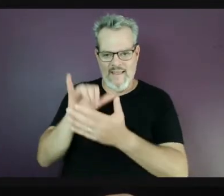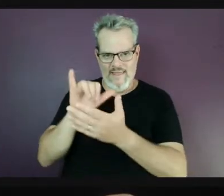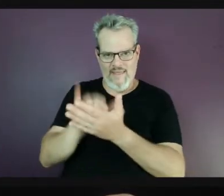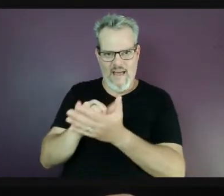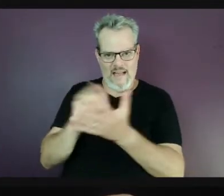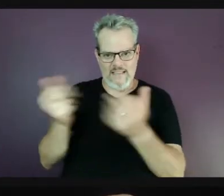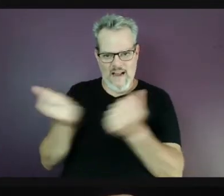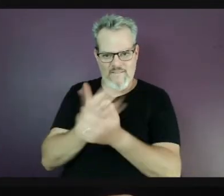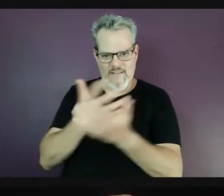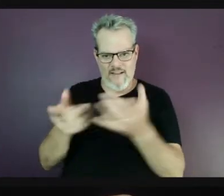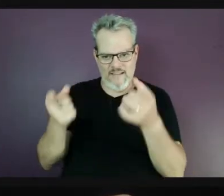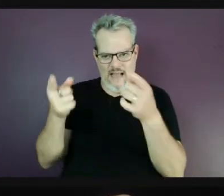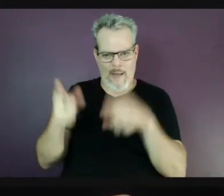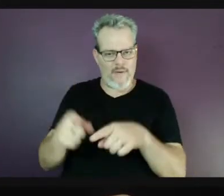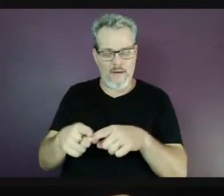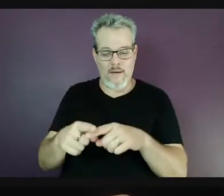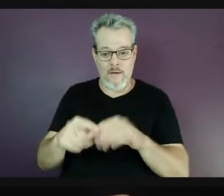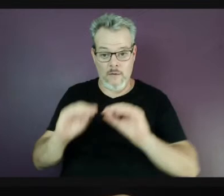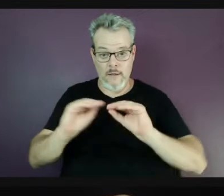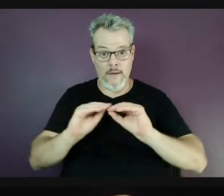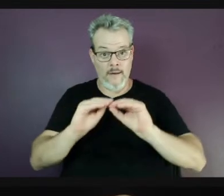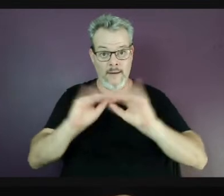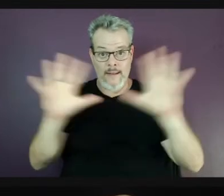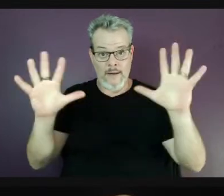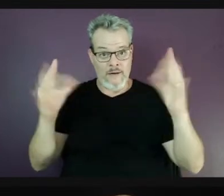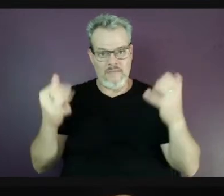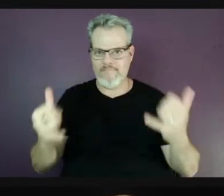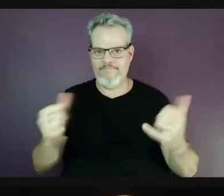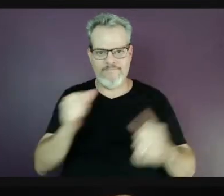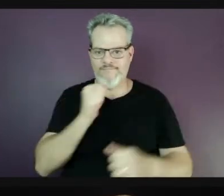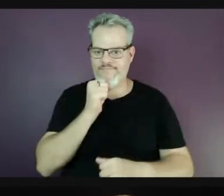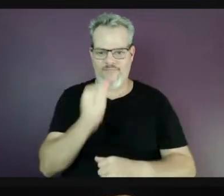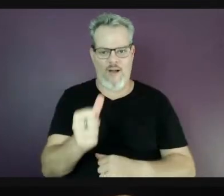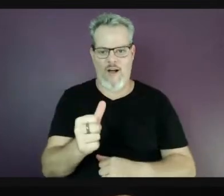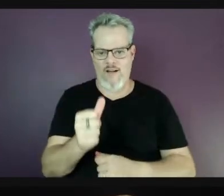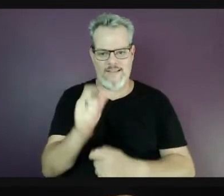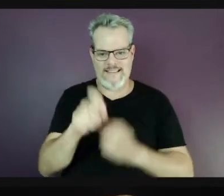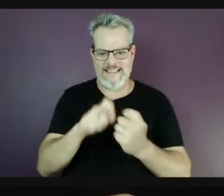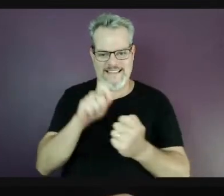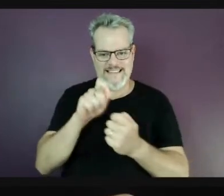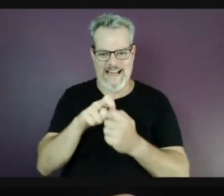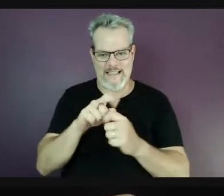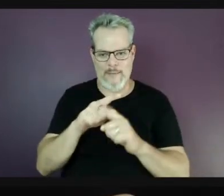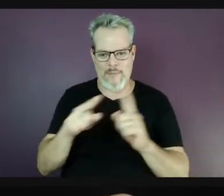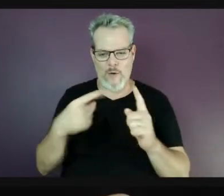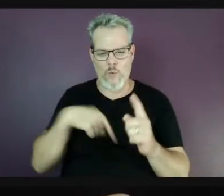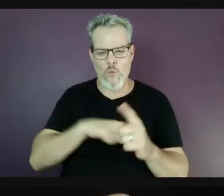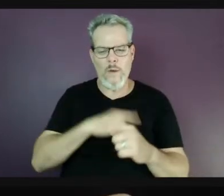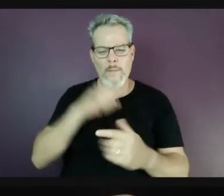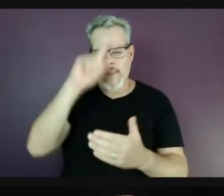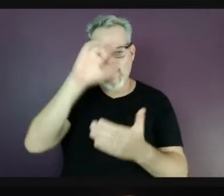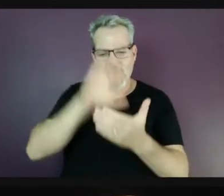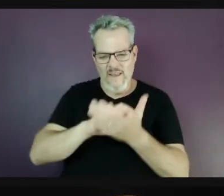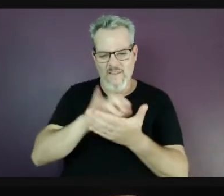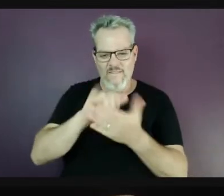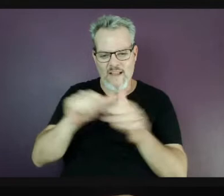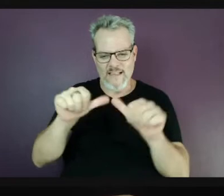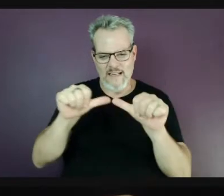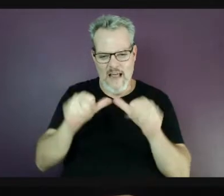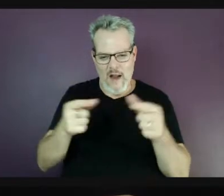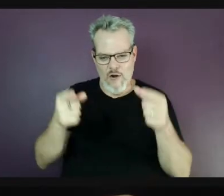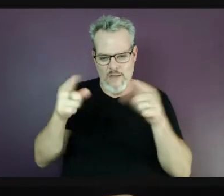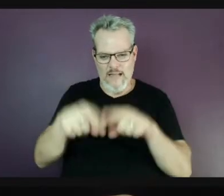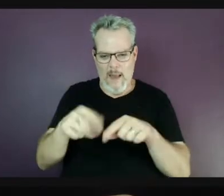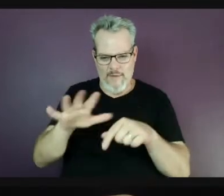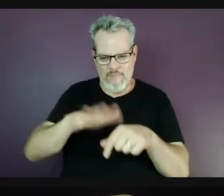happening. It's not clear at all what the configuration is, but here is the setting where we believe this is happening all through here.